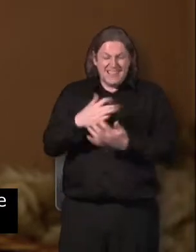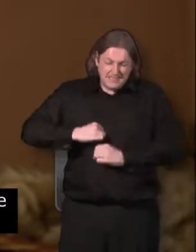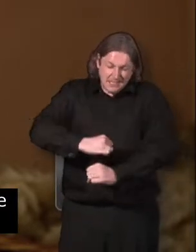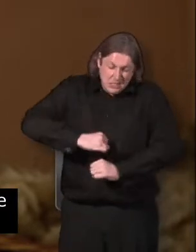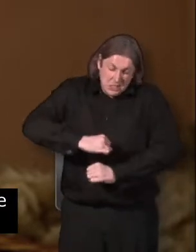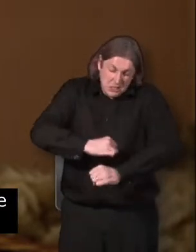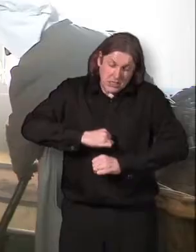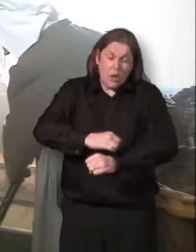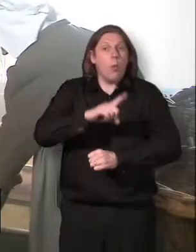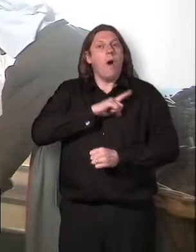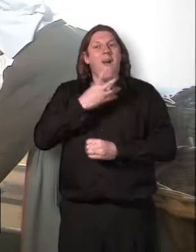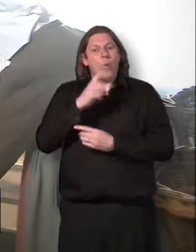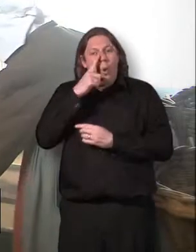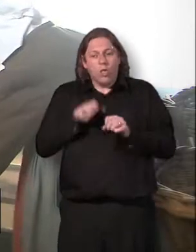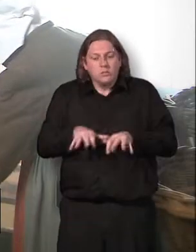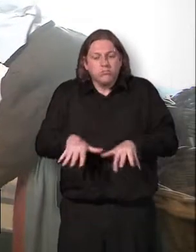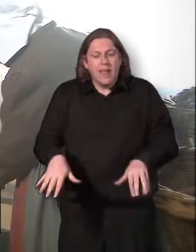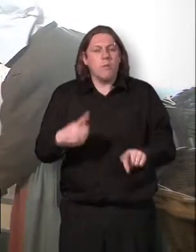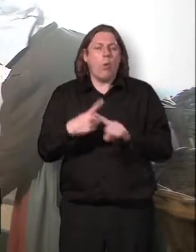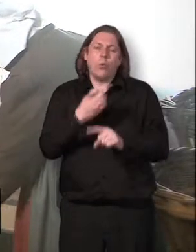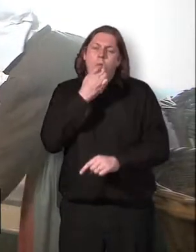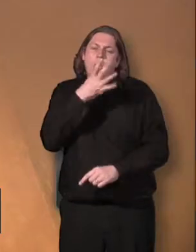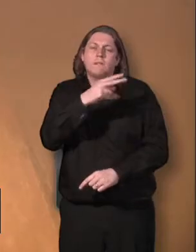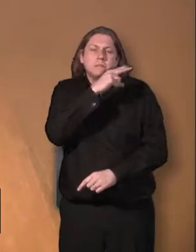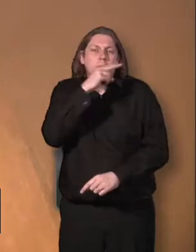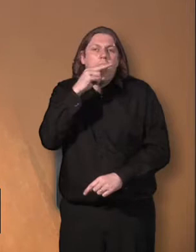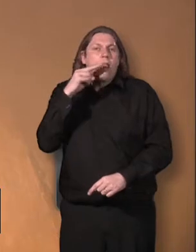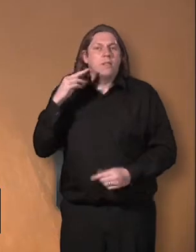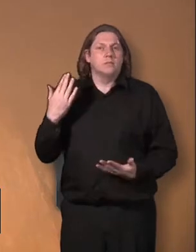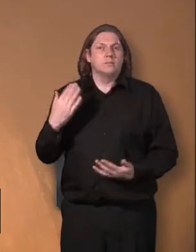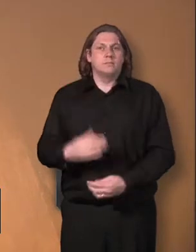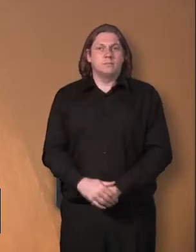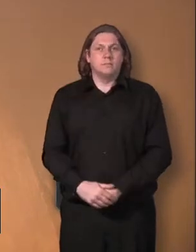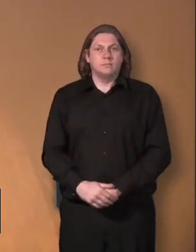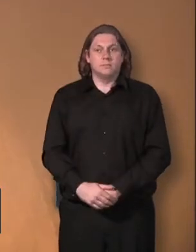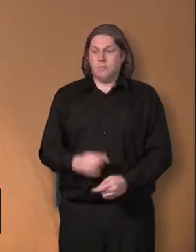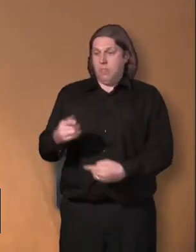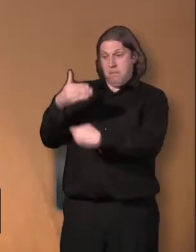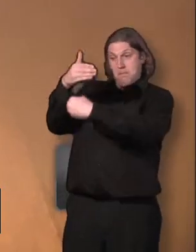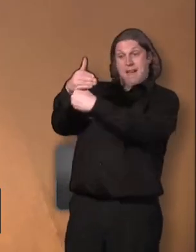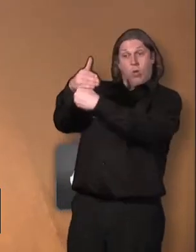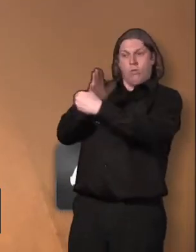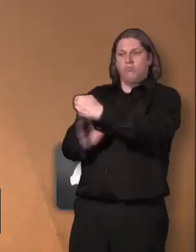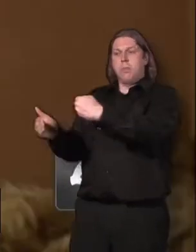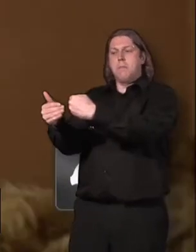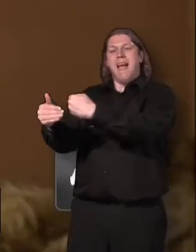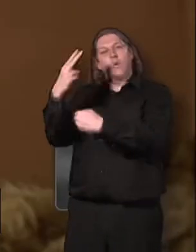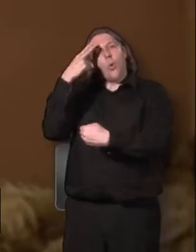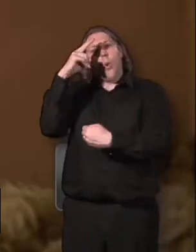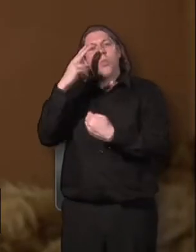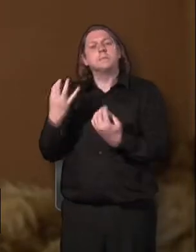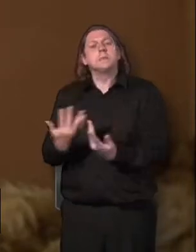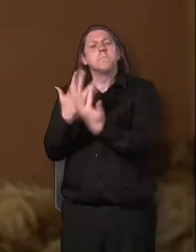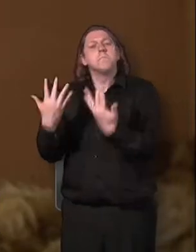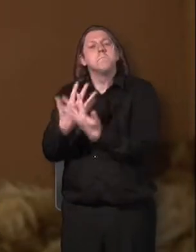aroma. Behind the panel is the smoke room, and that's where meats, such as ham, could